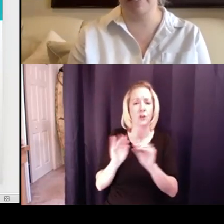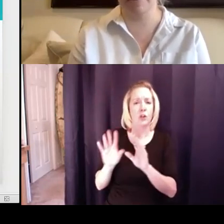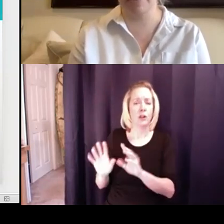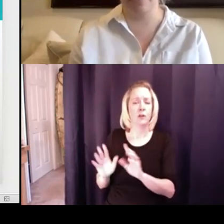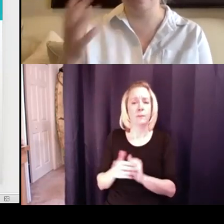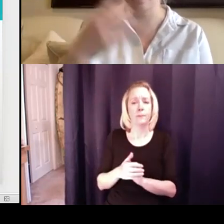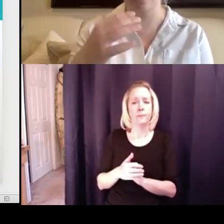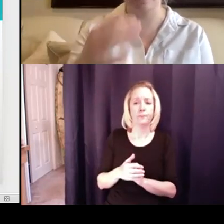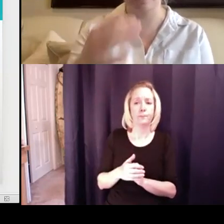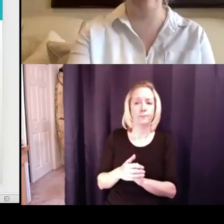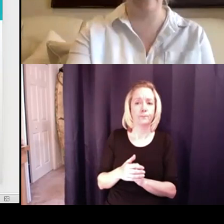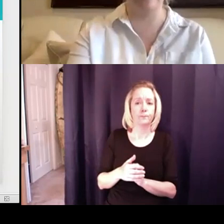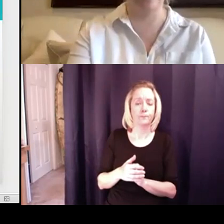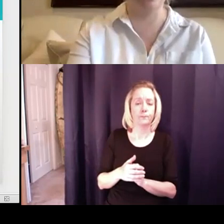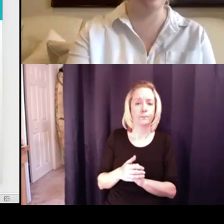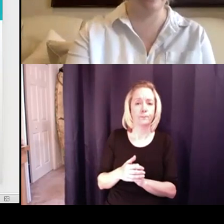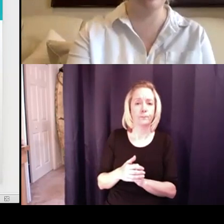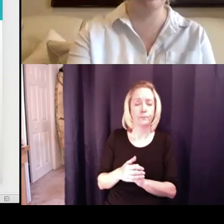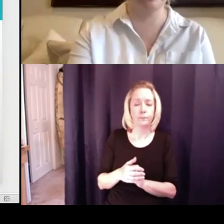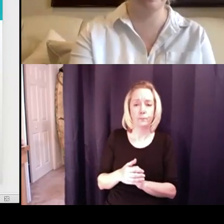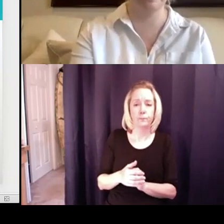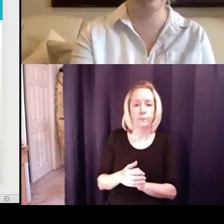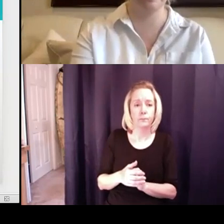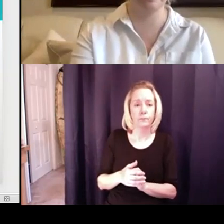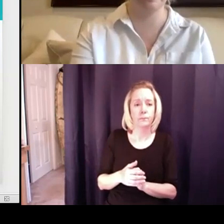being able to then also work on that after you're reading.